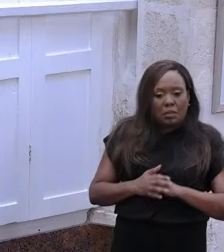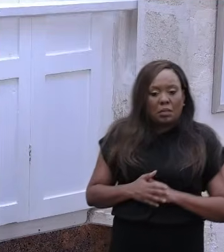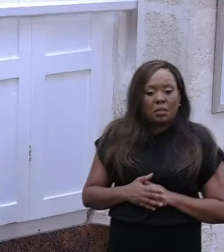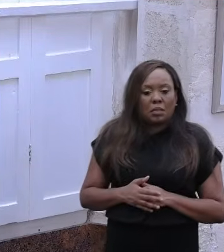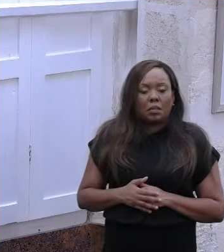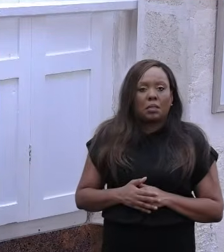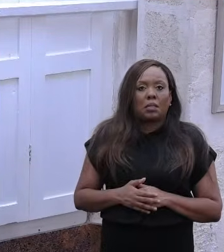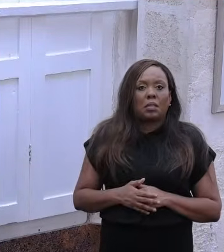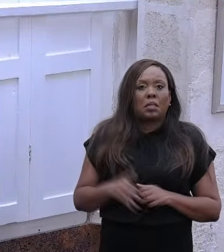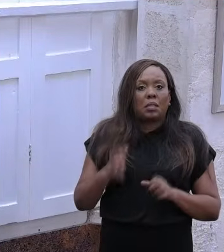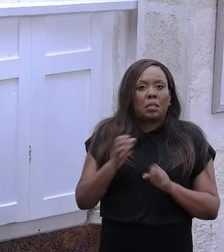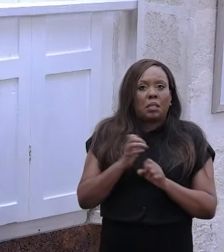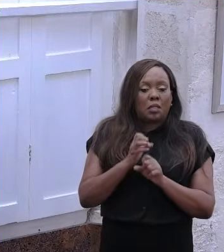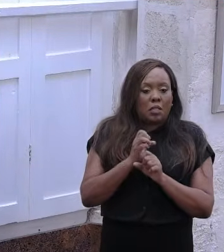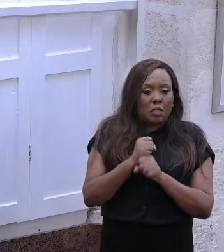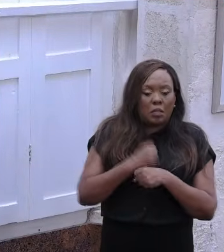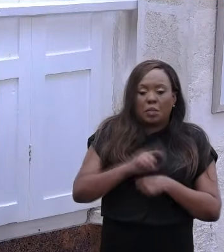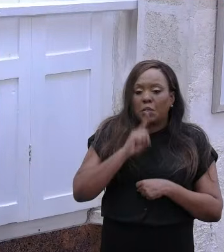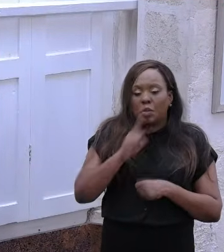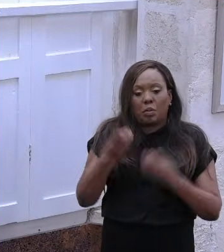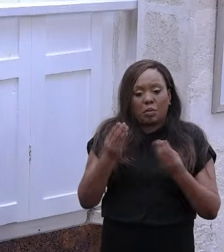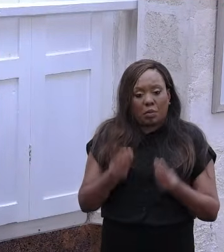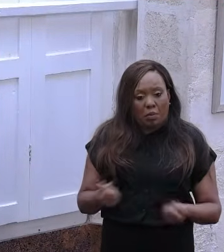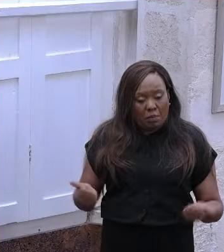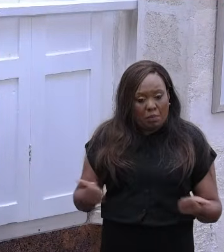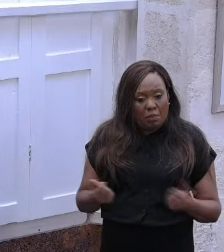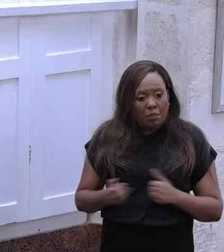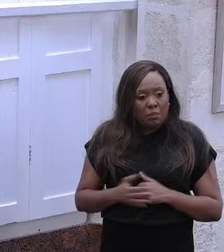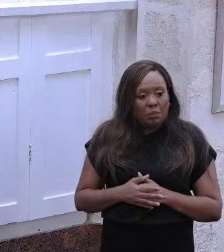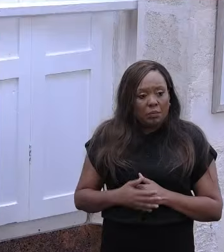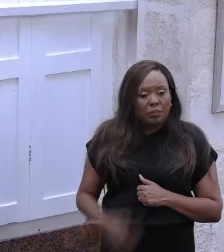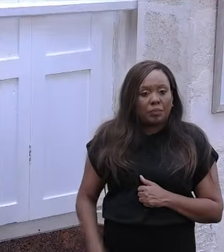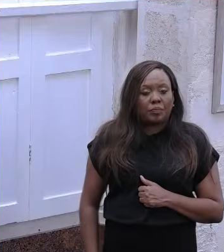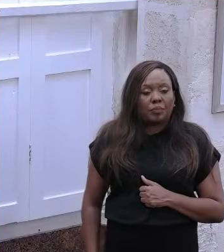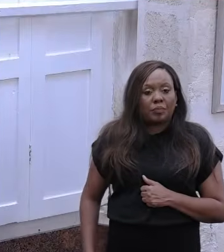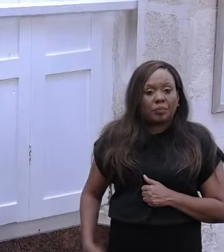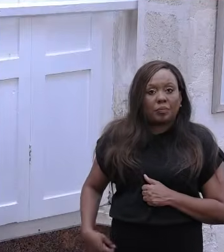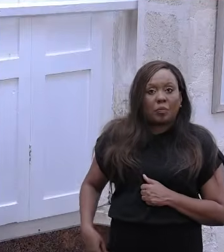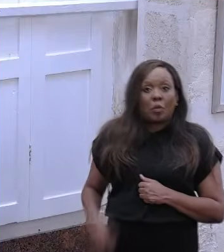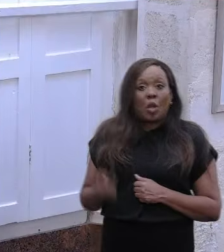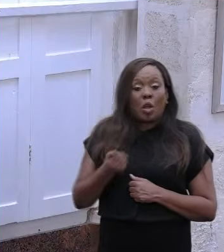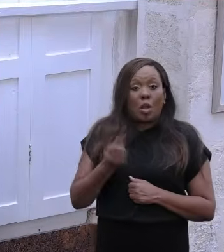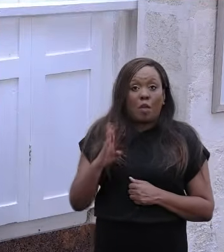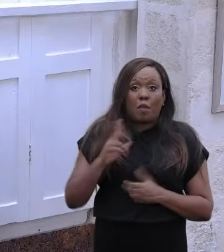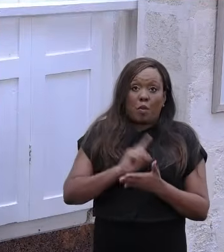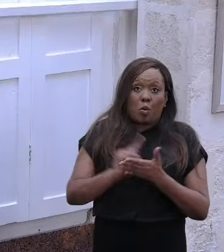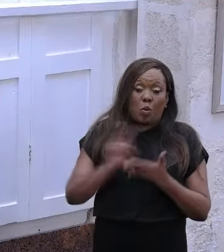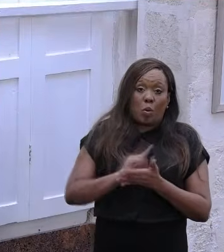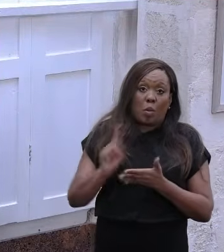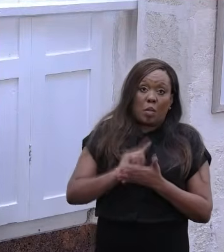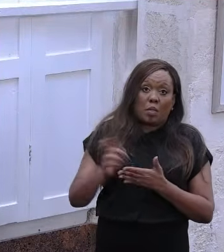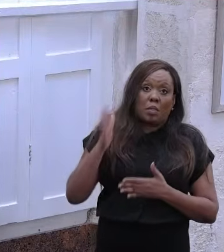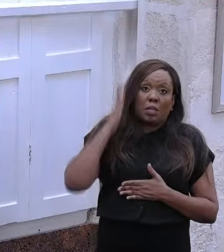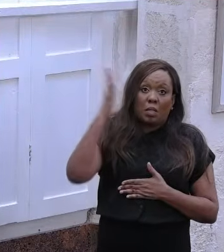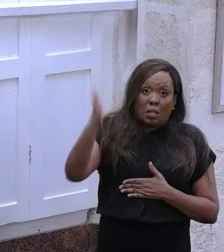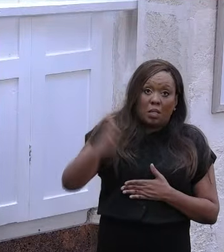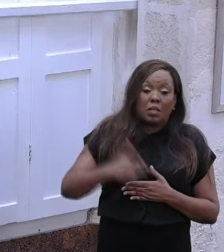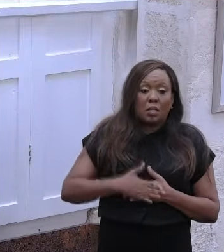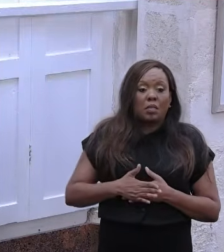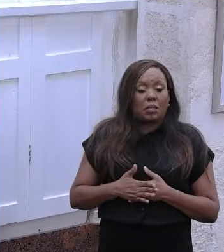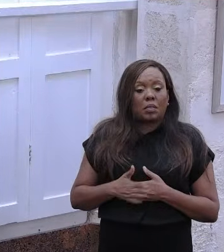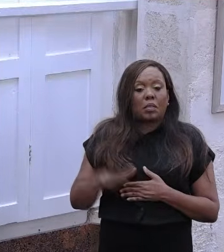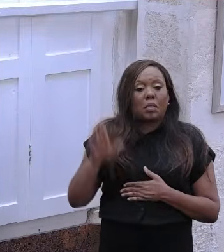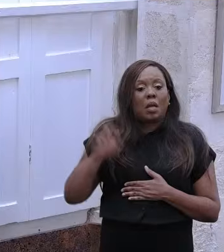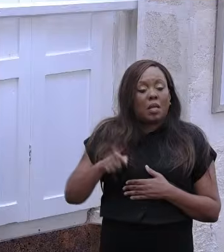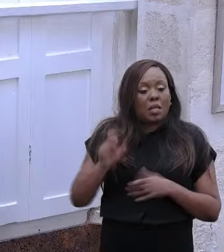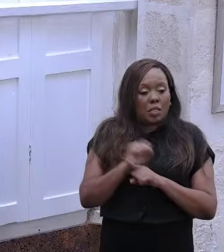to get it resolved. And so I'll be expecting a few weeks' time this matter will be safely put behind us, and